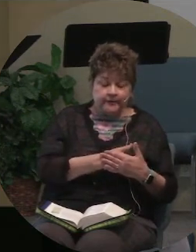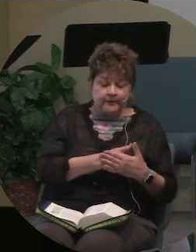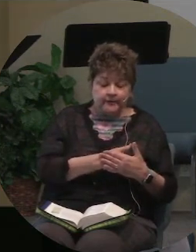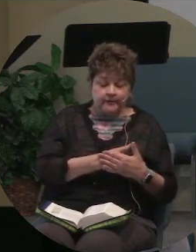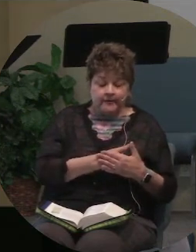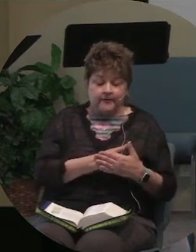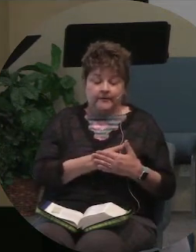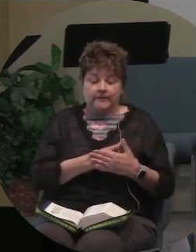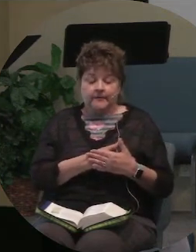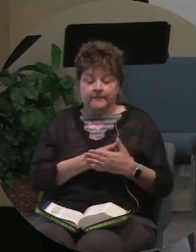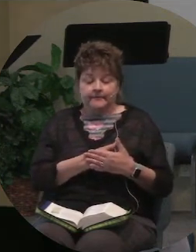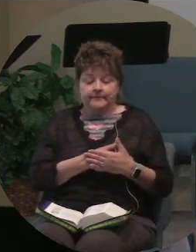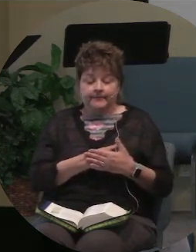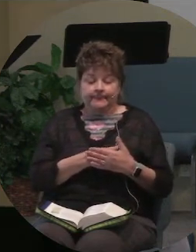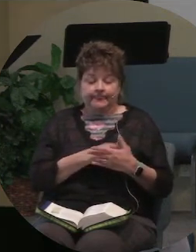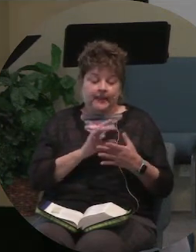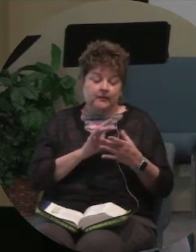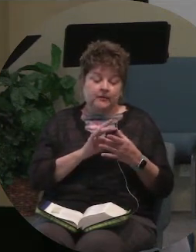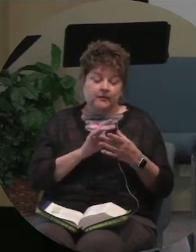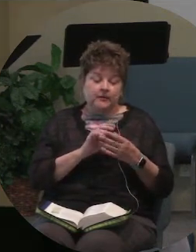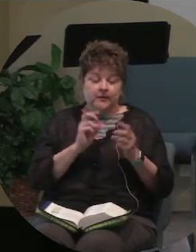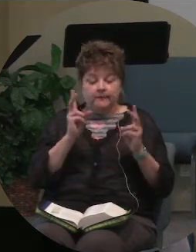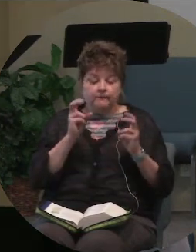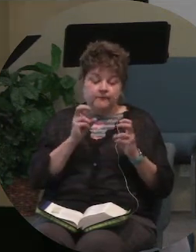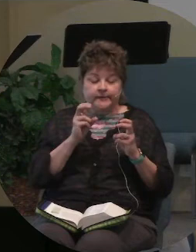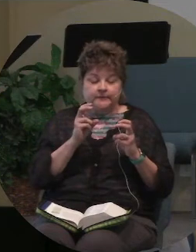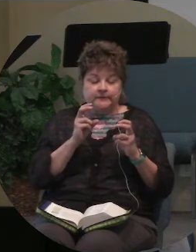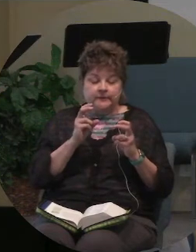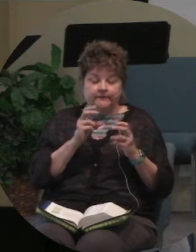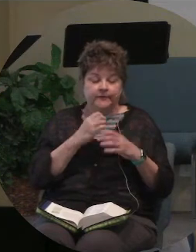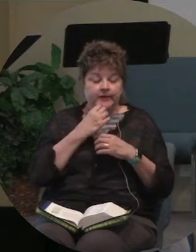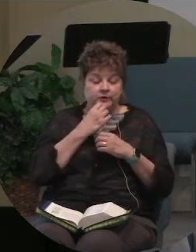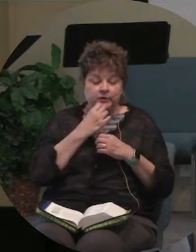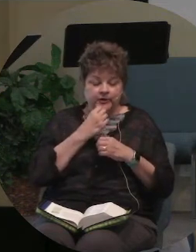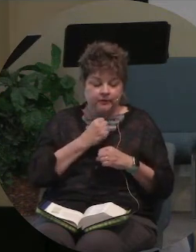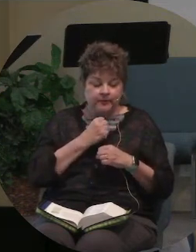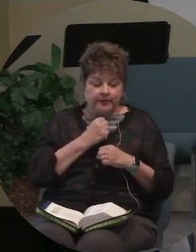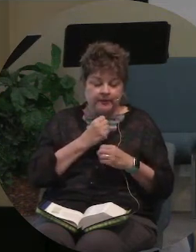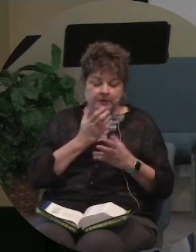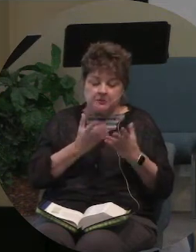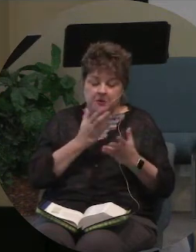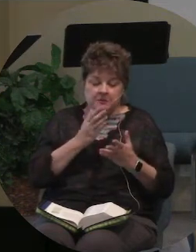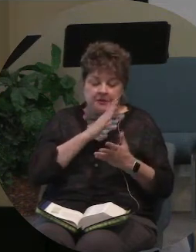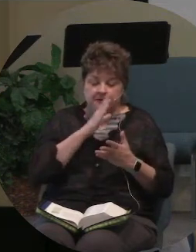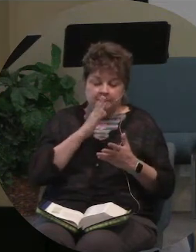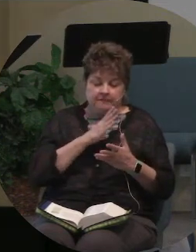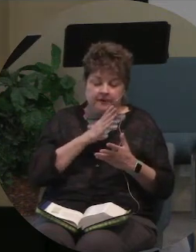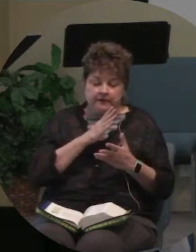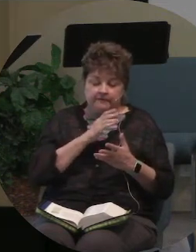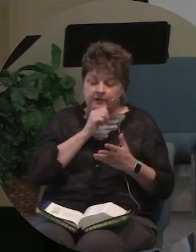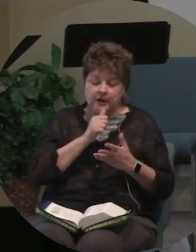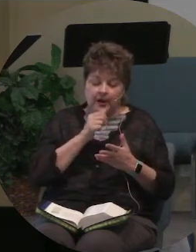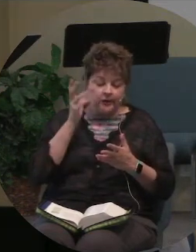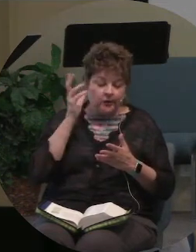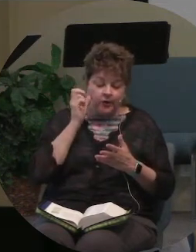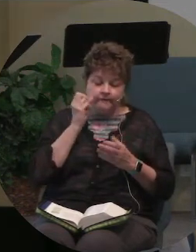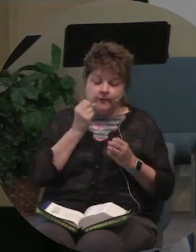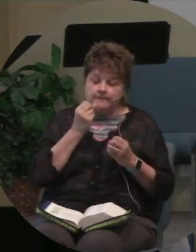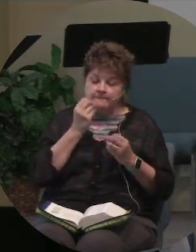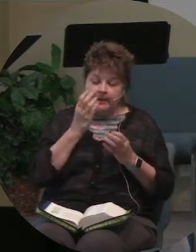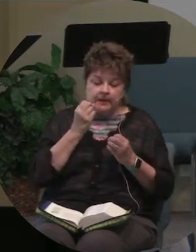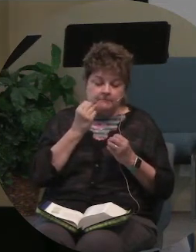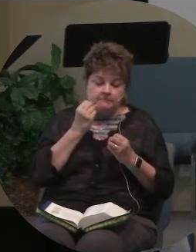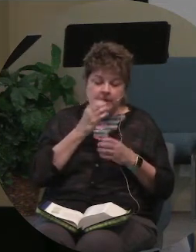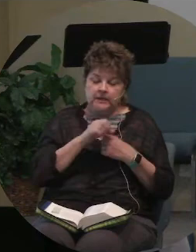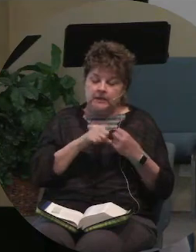A term of endearment that she probably had not heard in any way, shape, or form in a decade